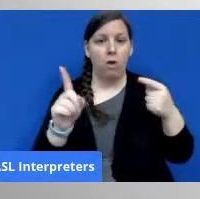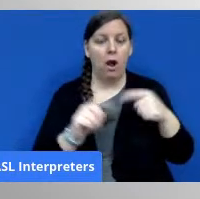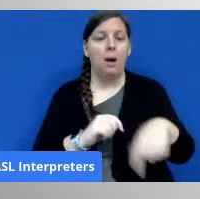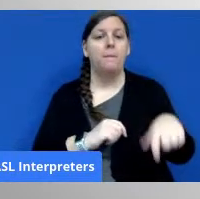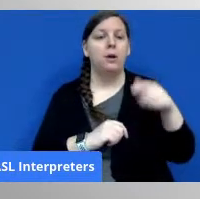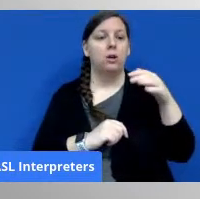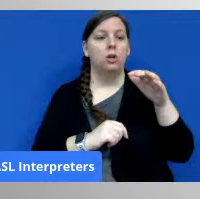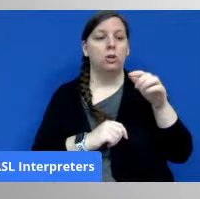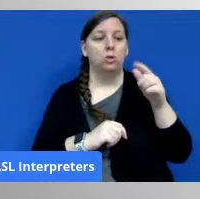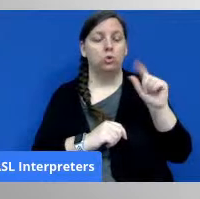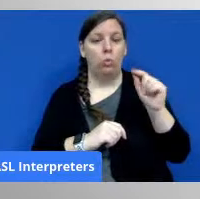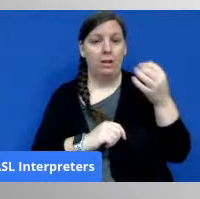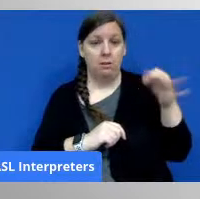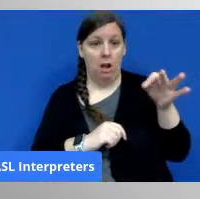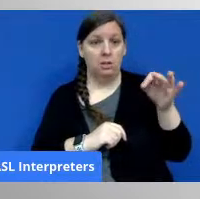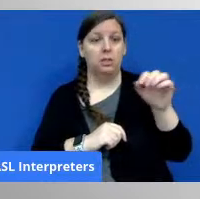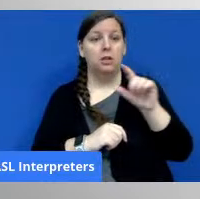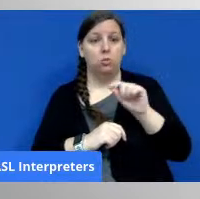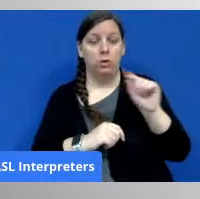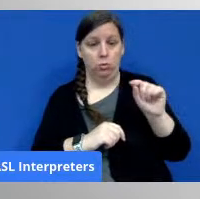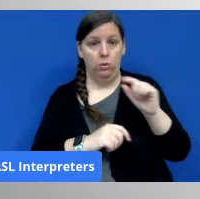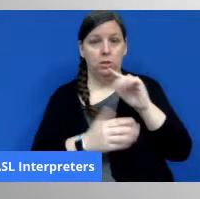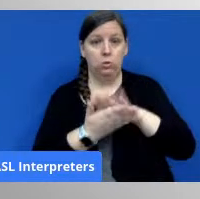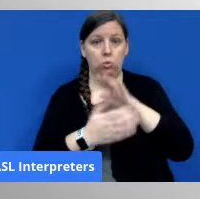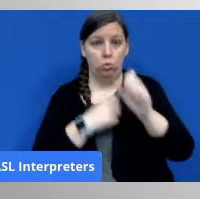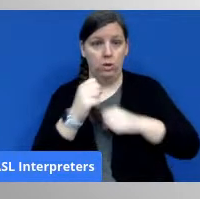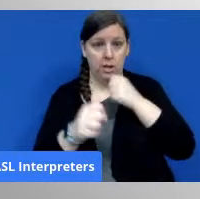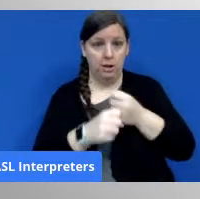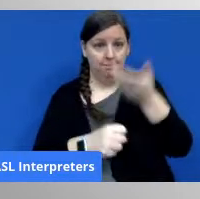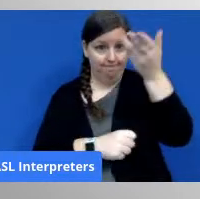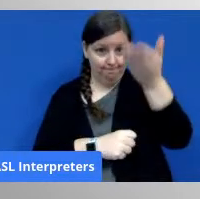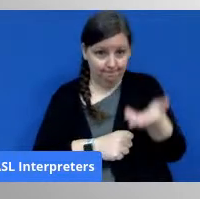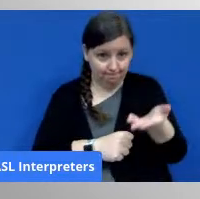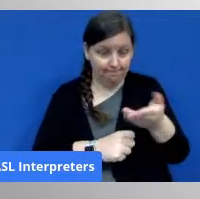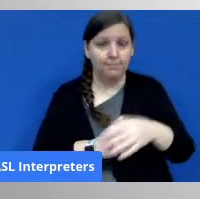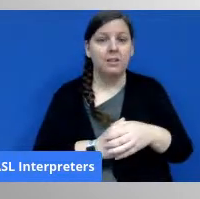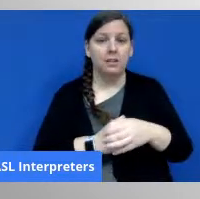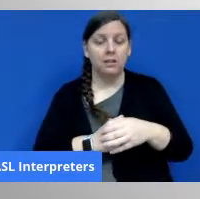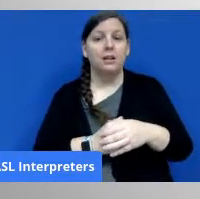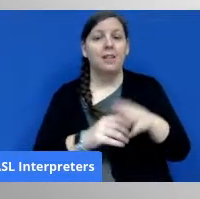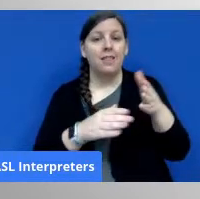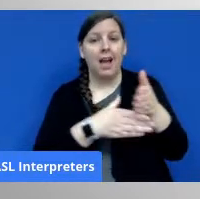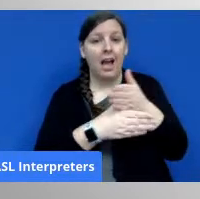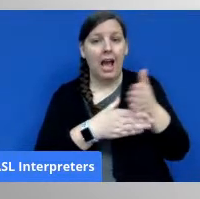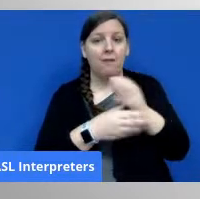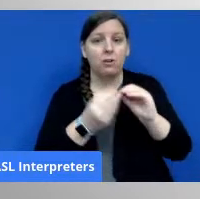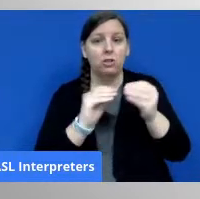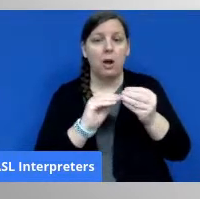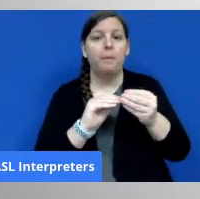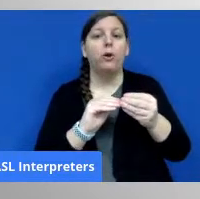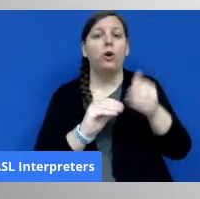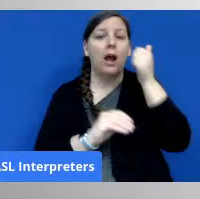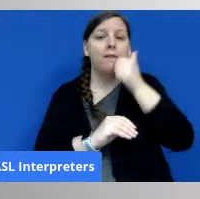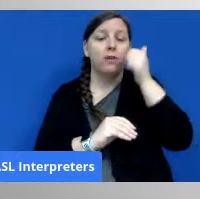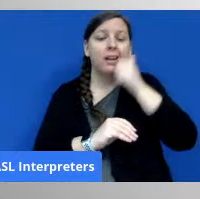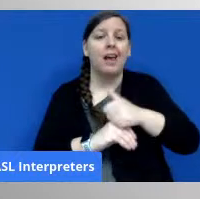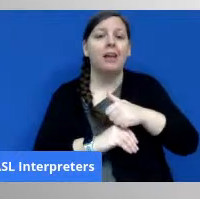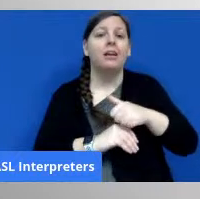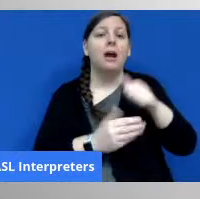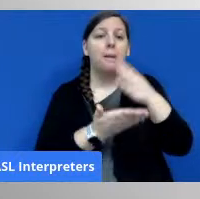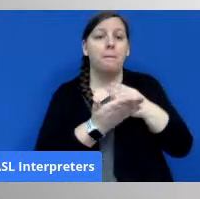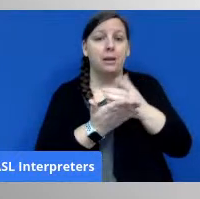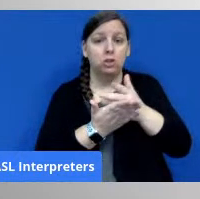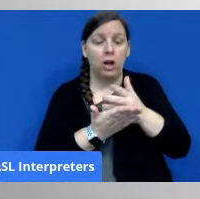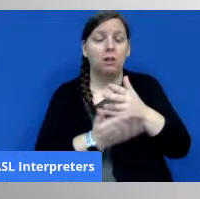2019-2020 school year for the middle school students is as follows. The average number of students per day, there were 34